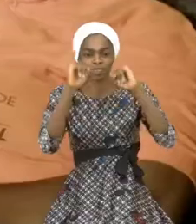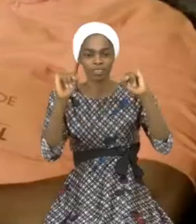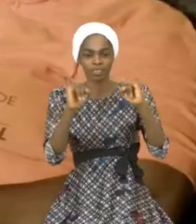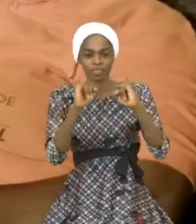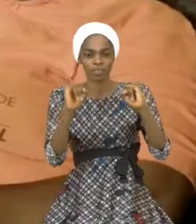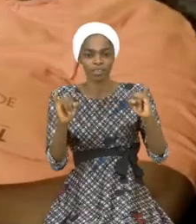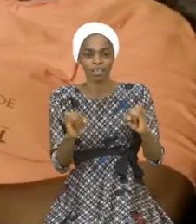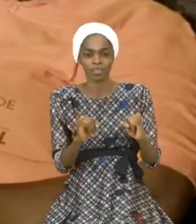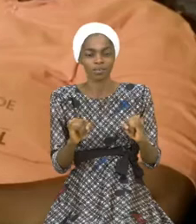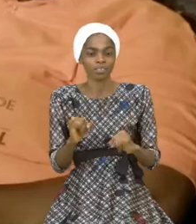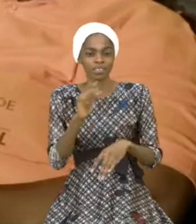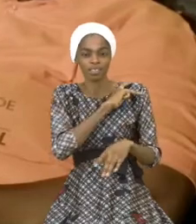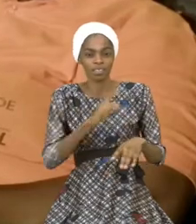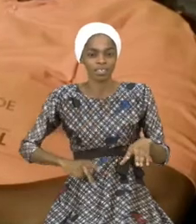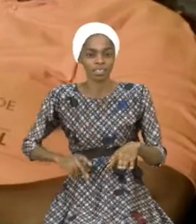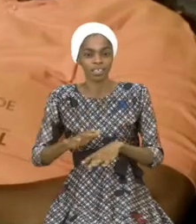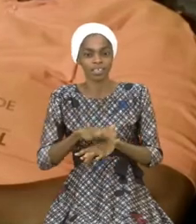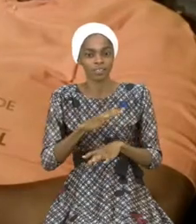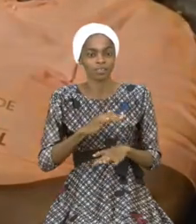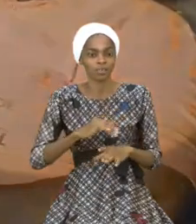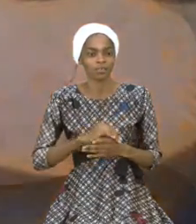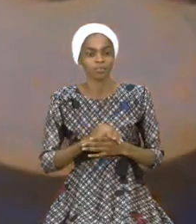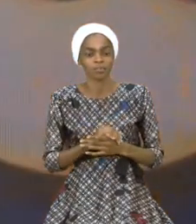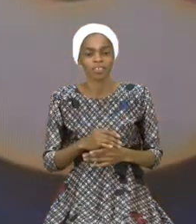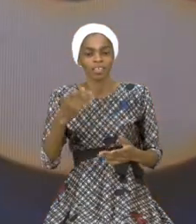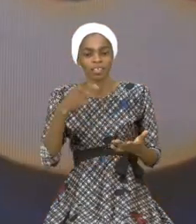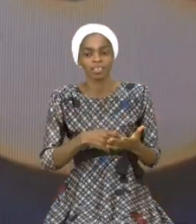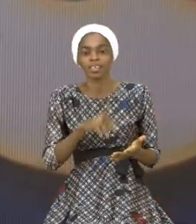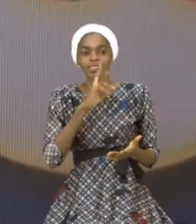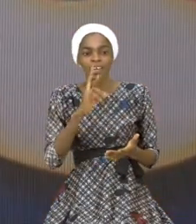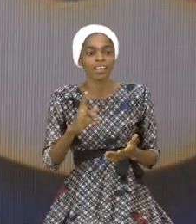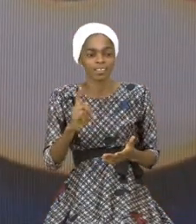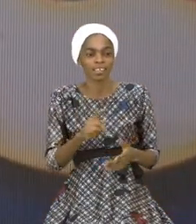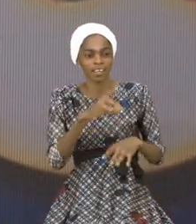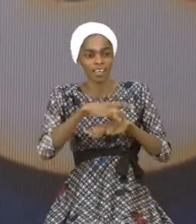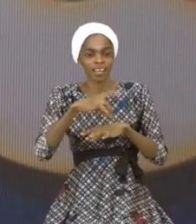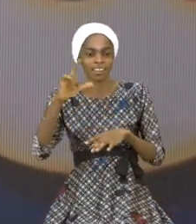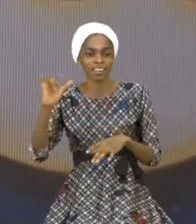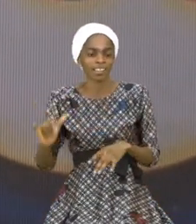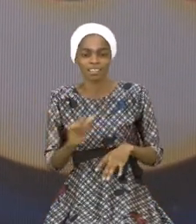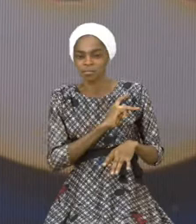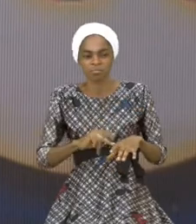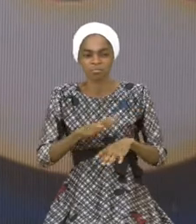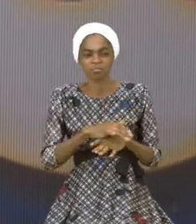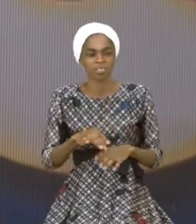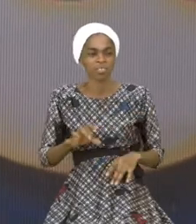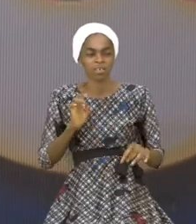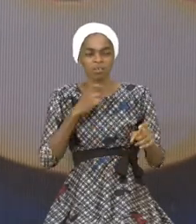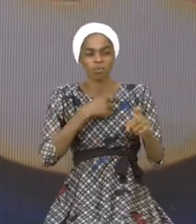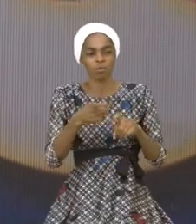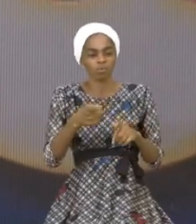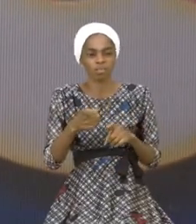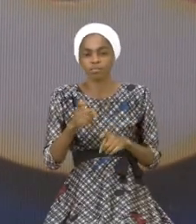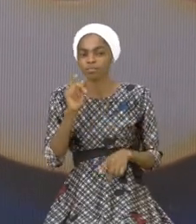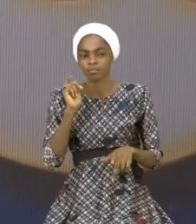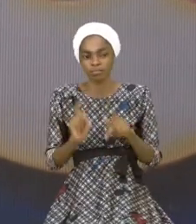kingdom. Those are the earthly kingdoms. They hurt people. They harm people.